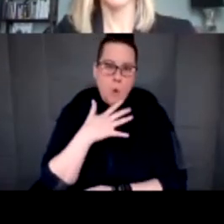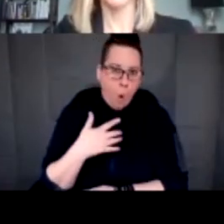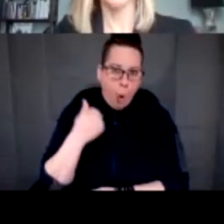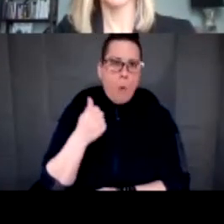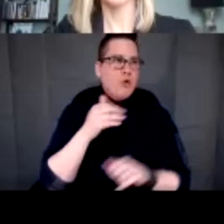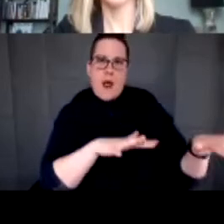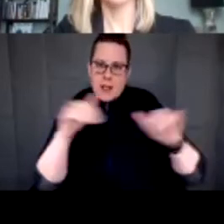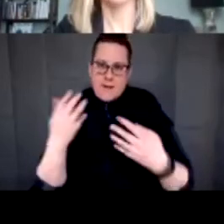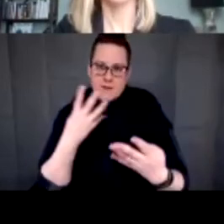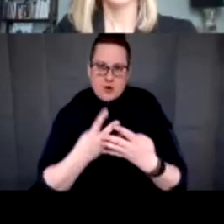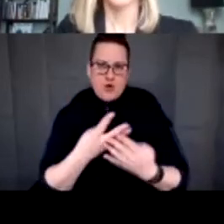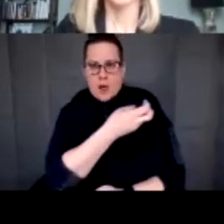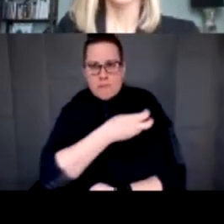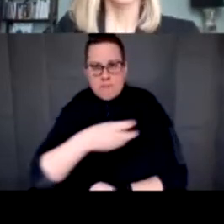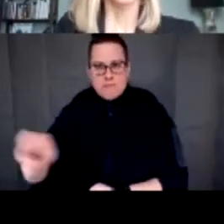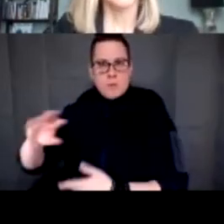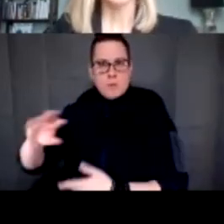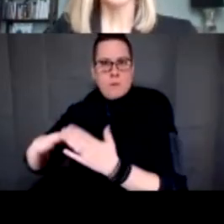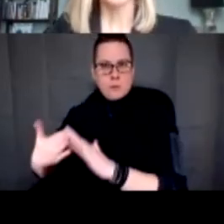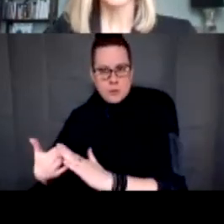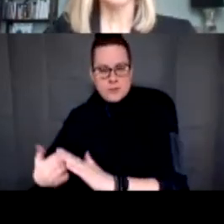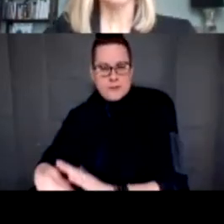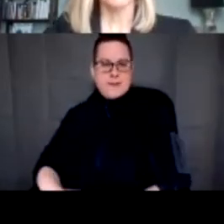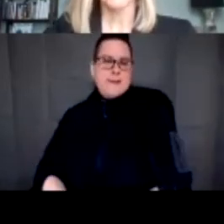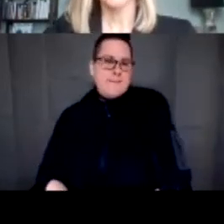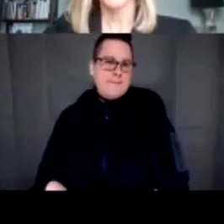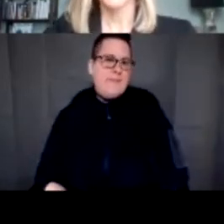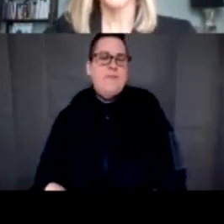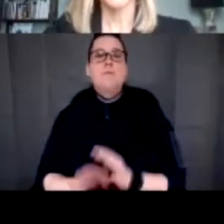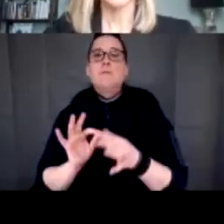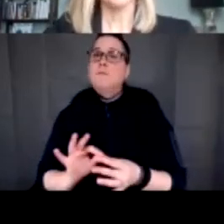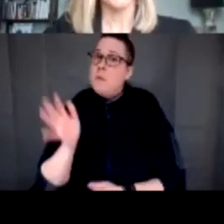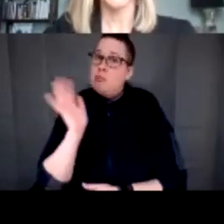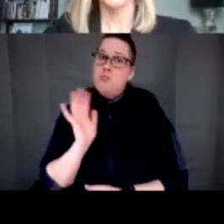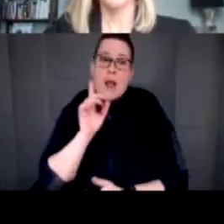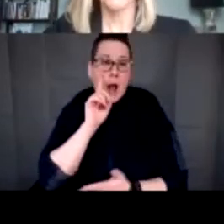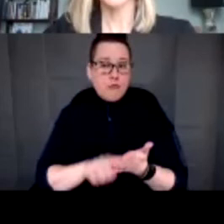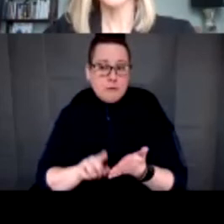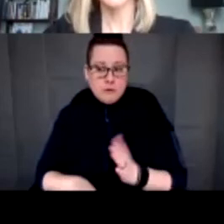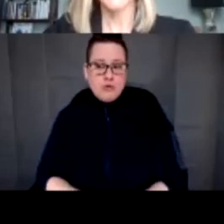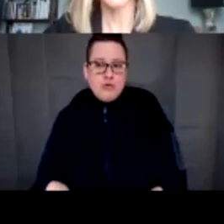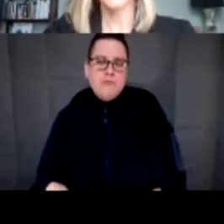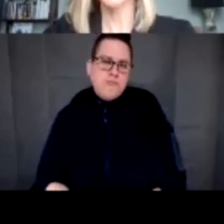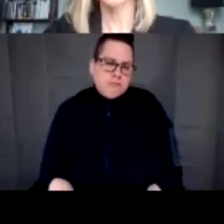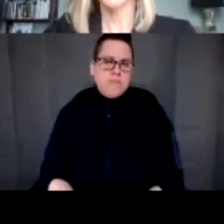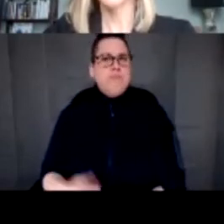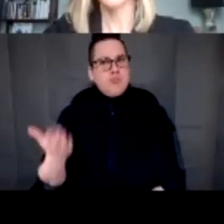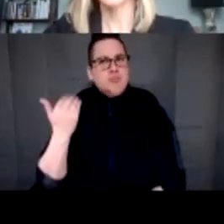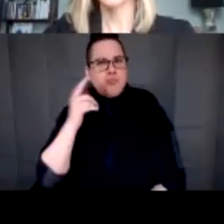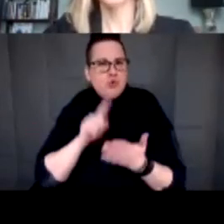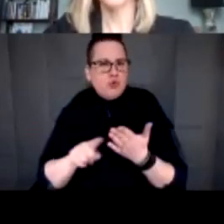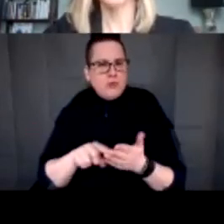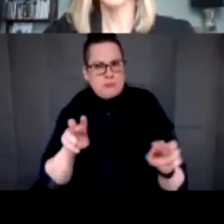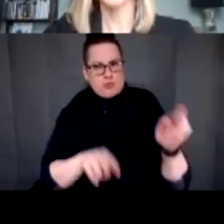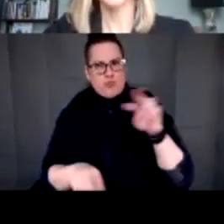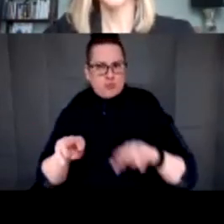in growing numbers. Now, in terms of prior research, as I mentioned, prior studies had evaluated